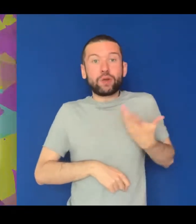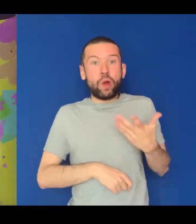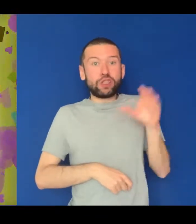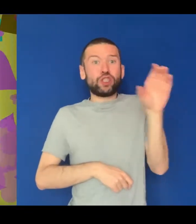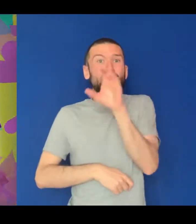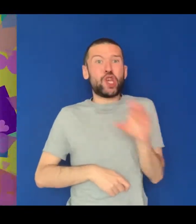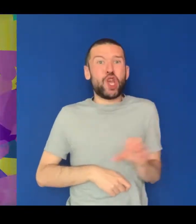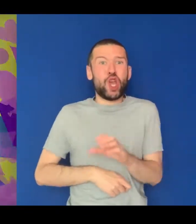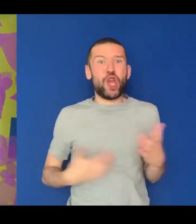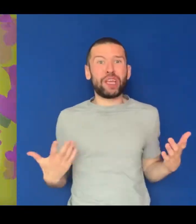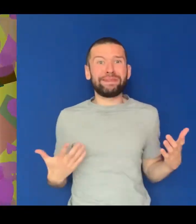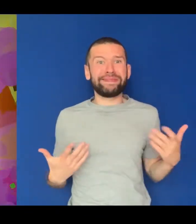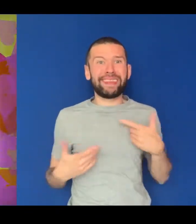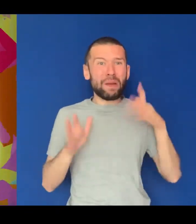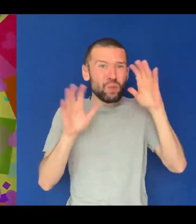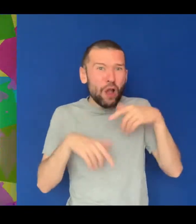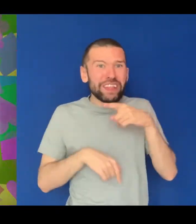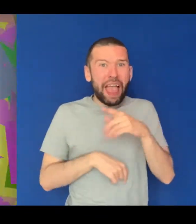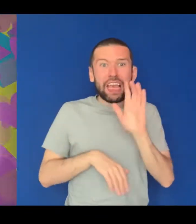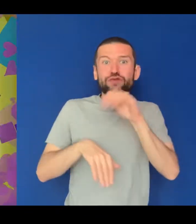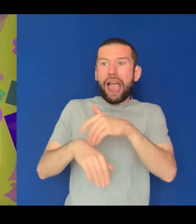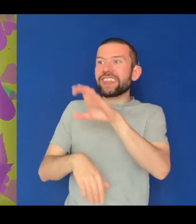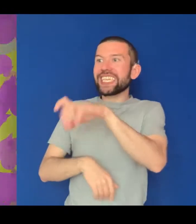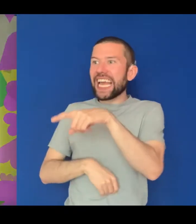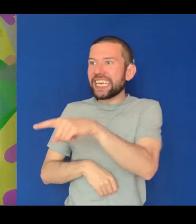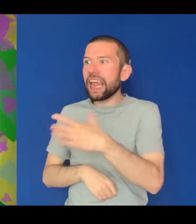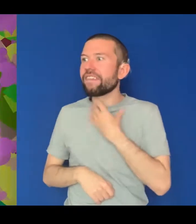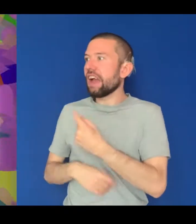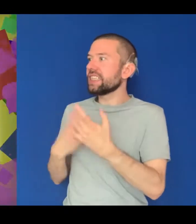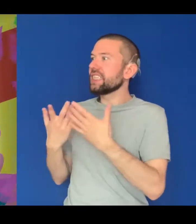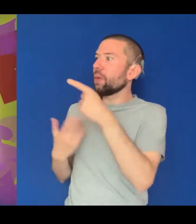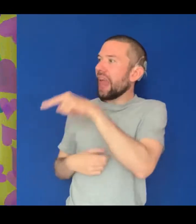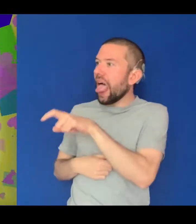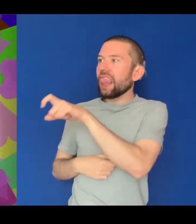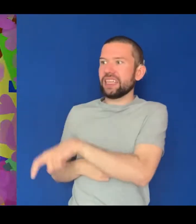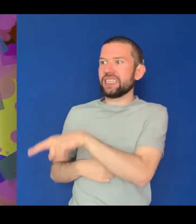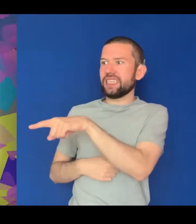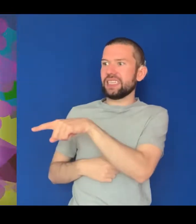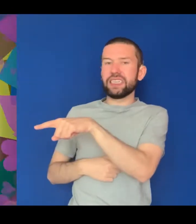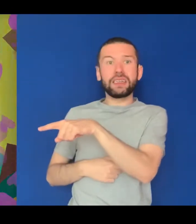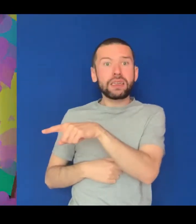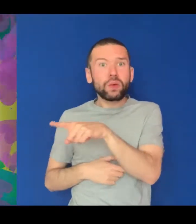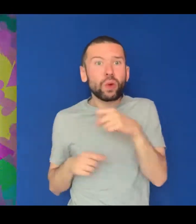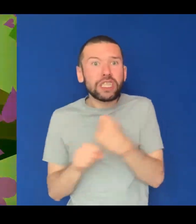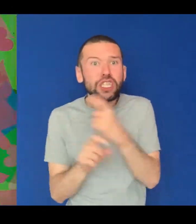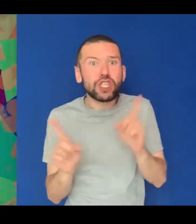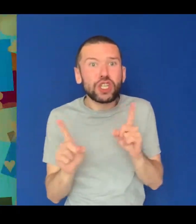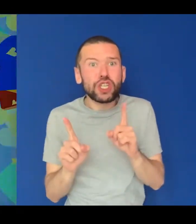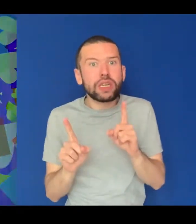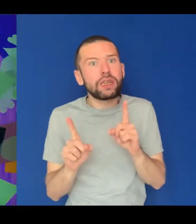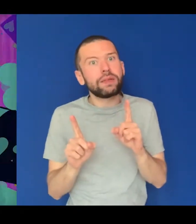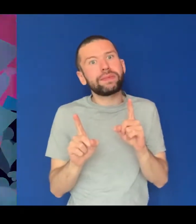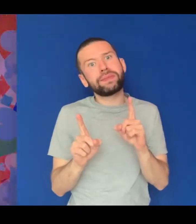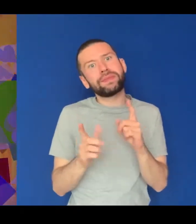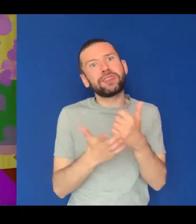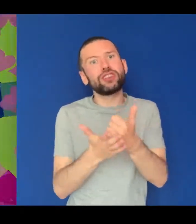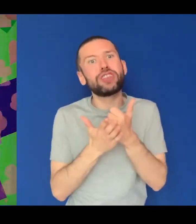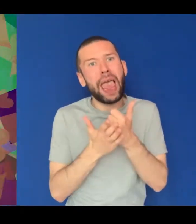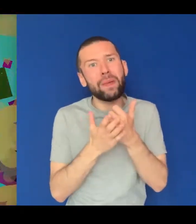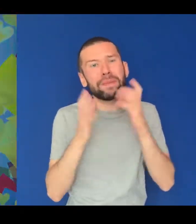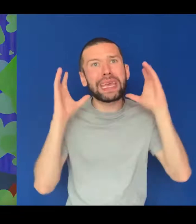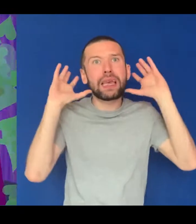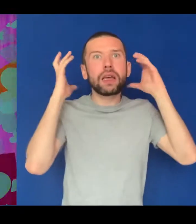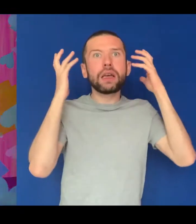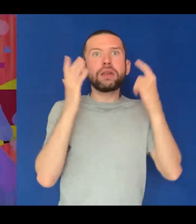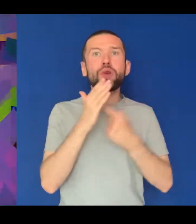Zoom. I worry he might end up fancying someone else who lives in his city. What can I do? Help me, Auntie Jordy.